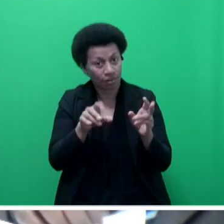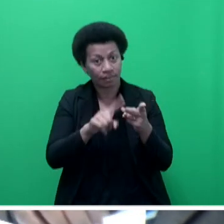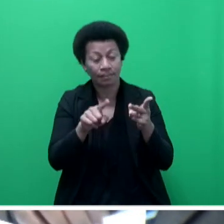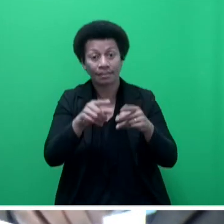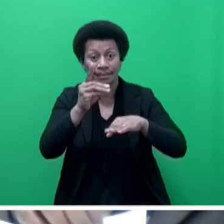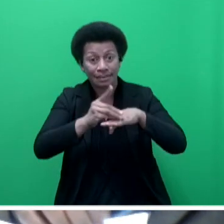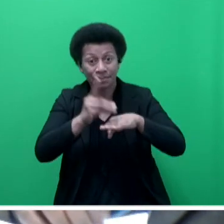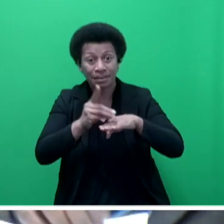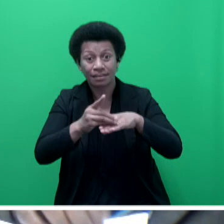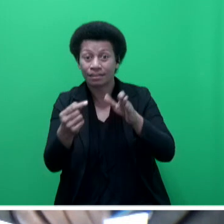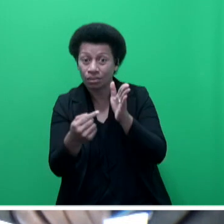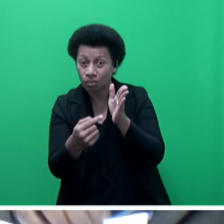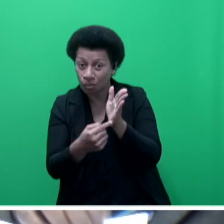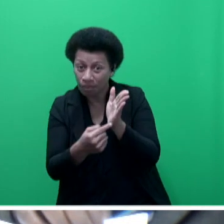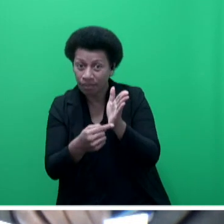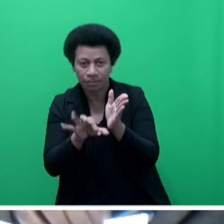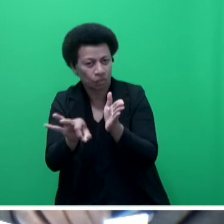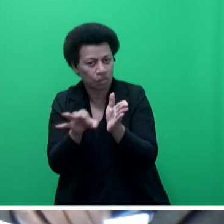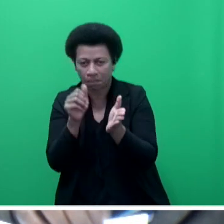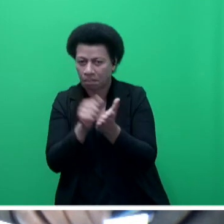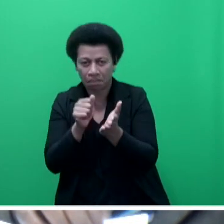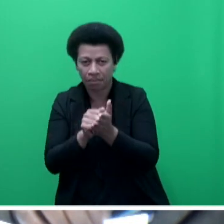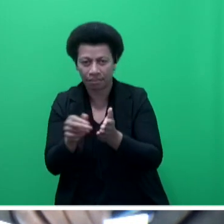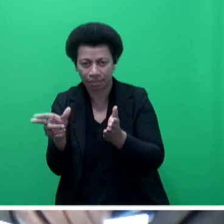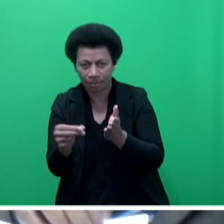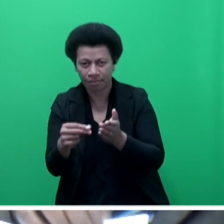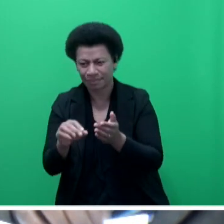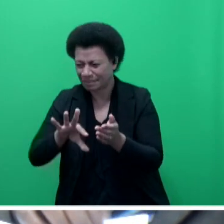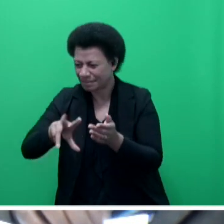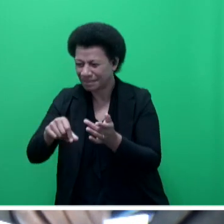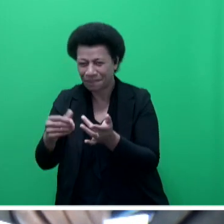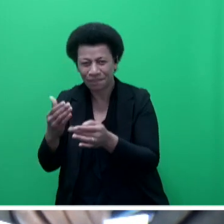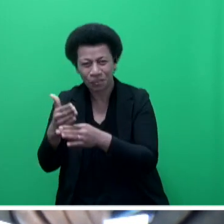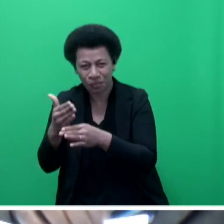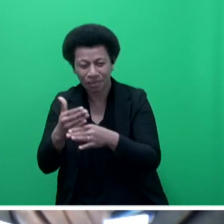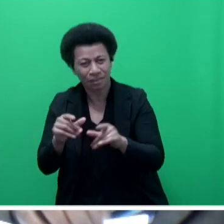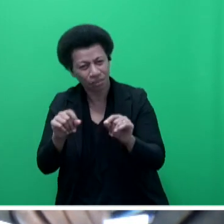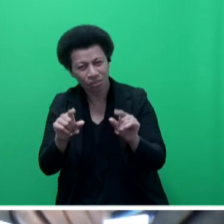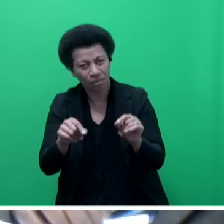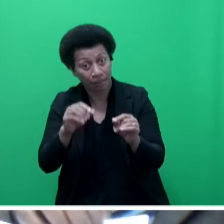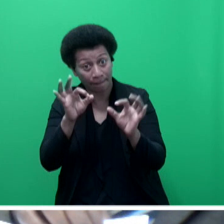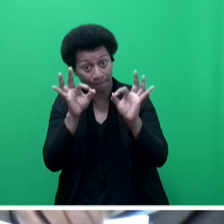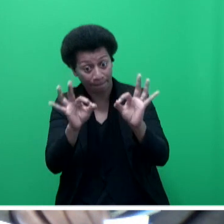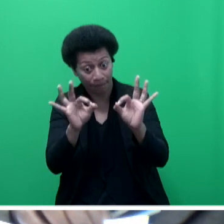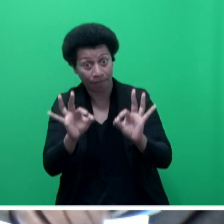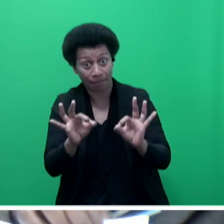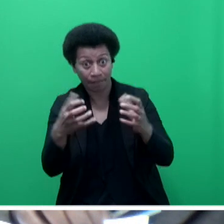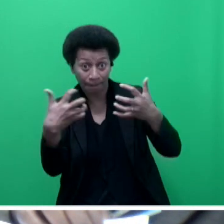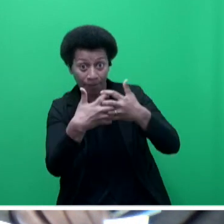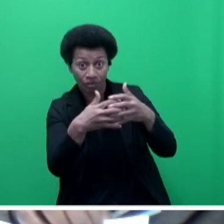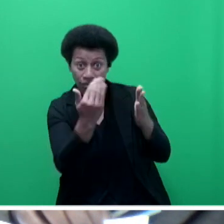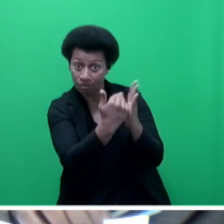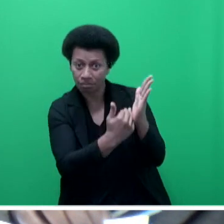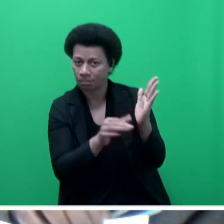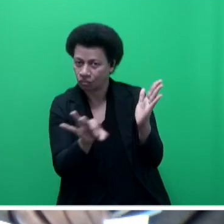specification, plastering work, and some works done but not as per the scope. Hence, all this needs to